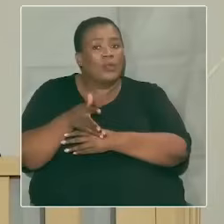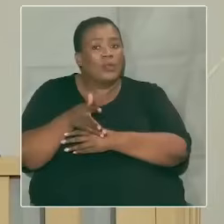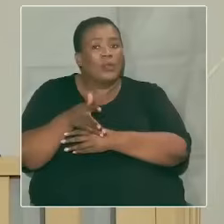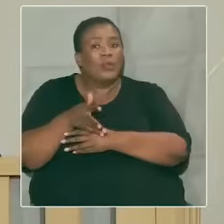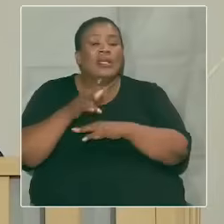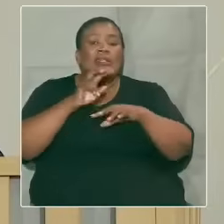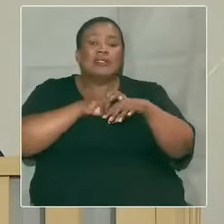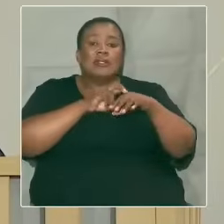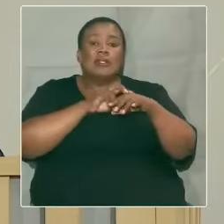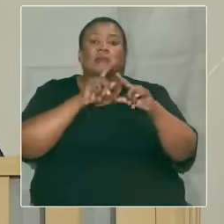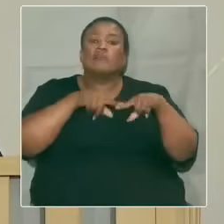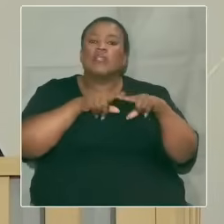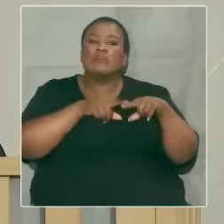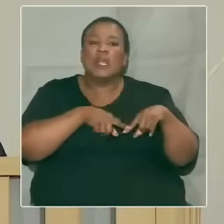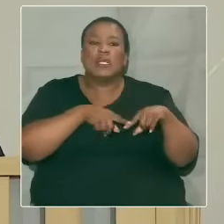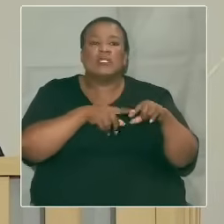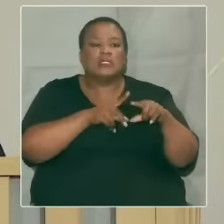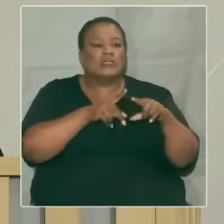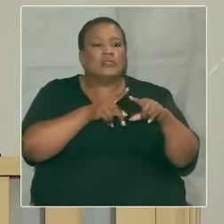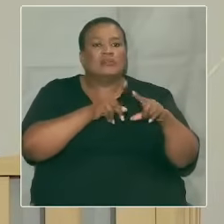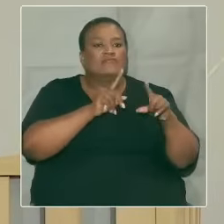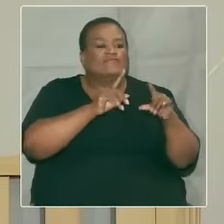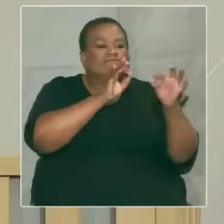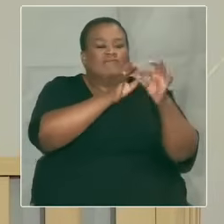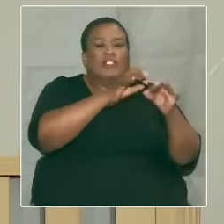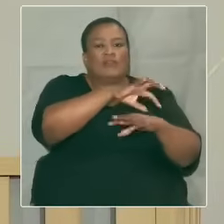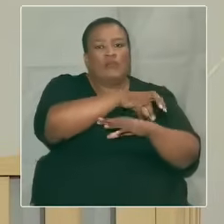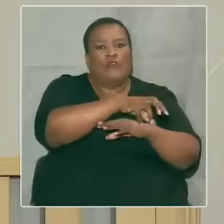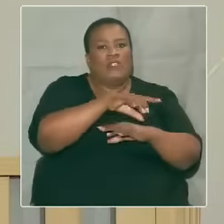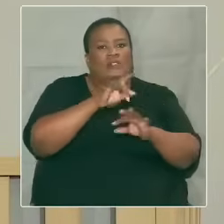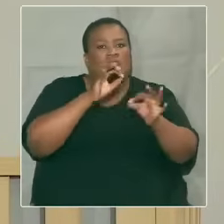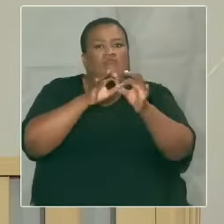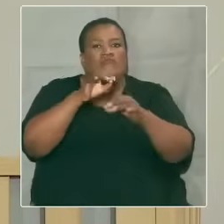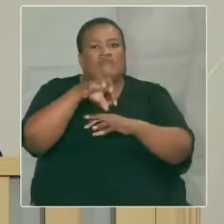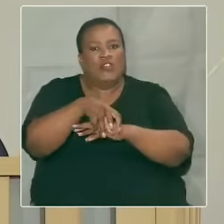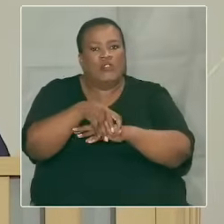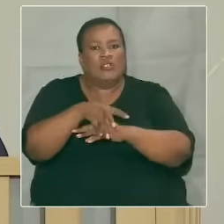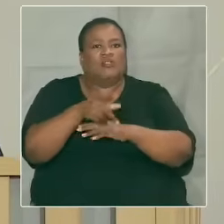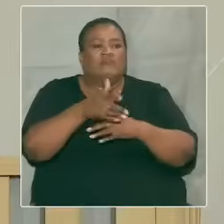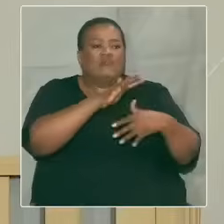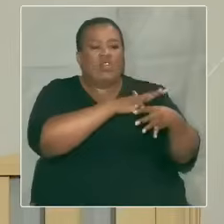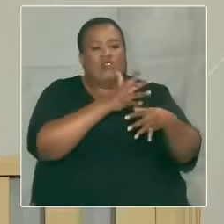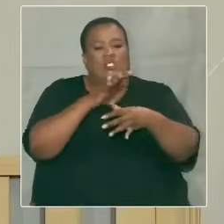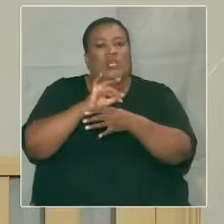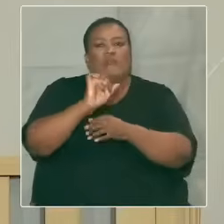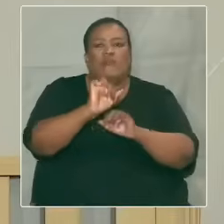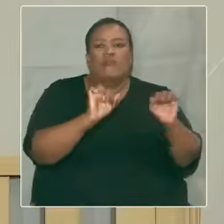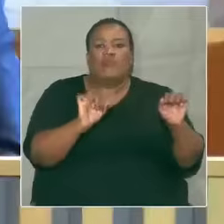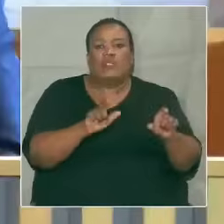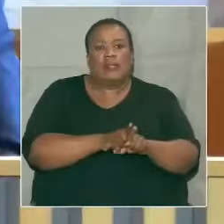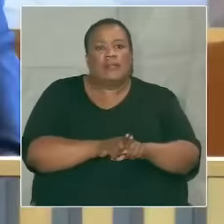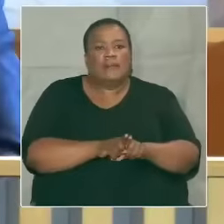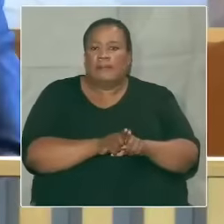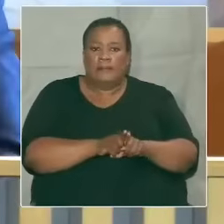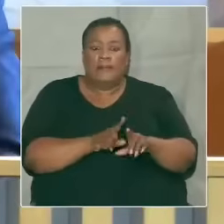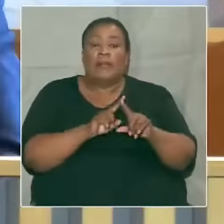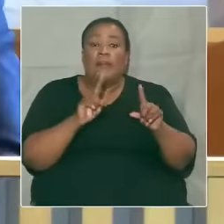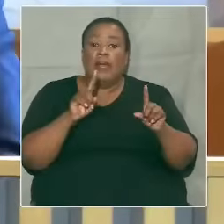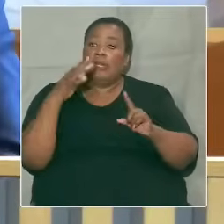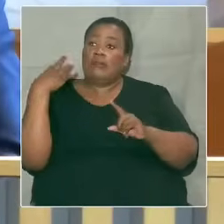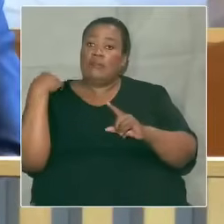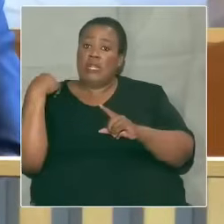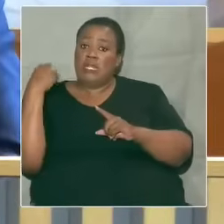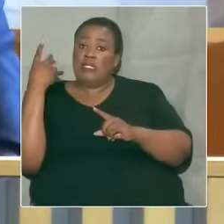various provinces. Then the minister, yes, can issue policy to say, I need us to go in this